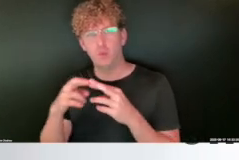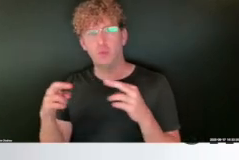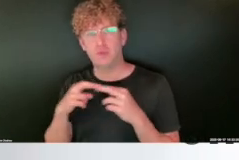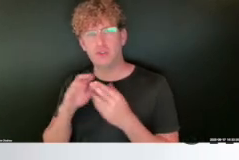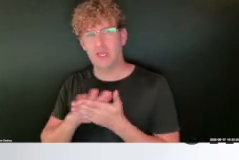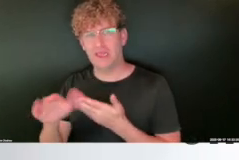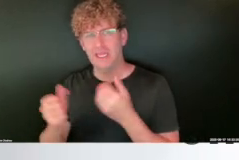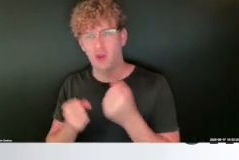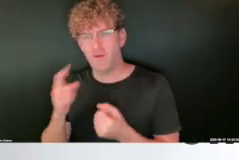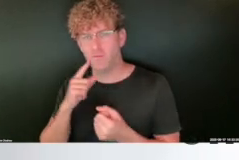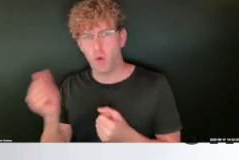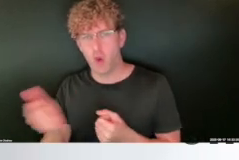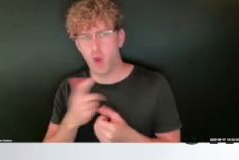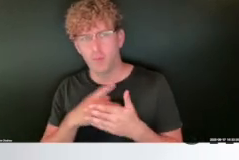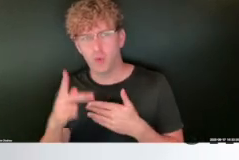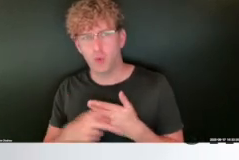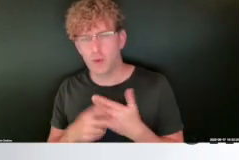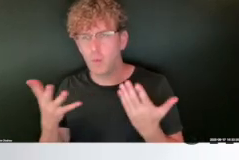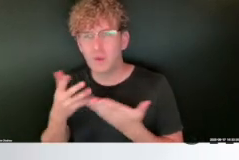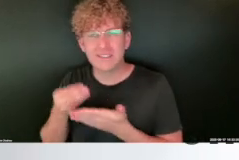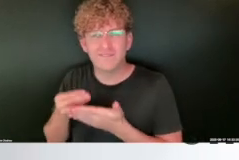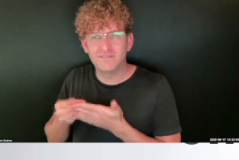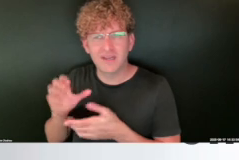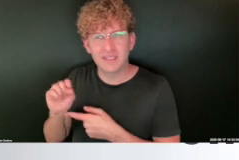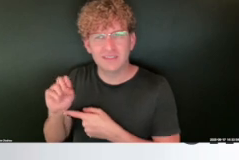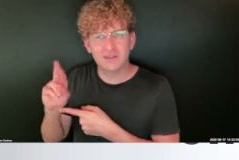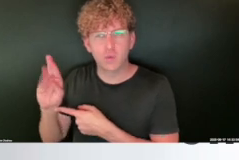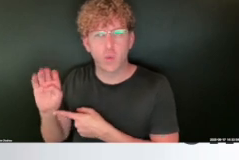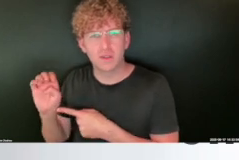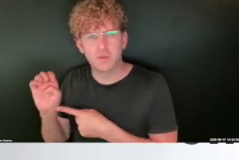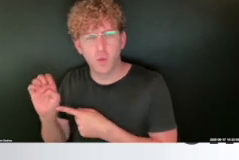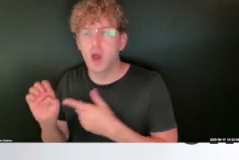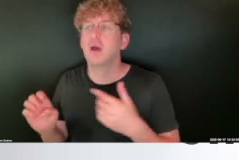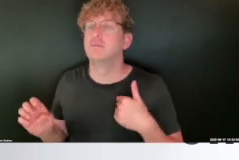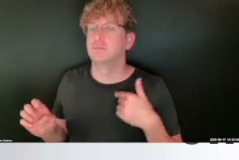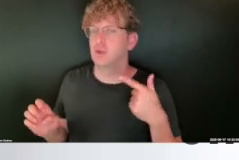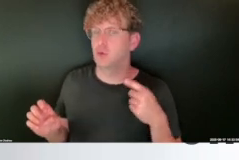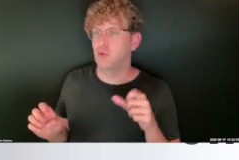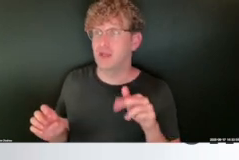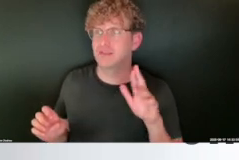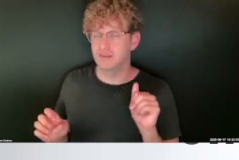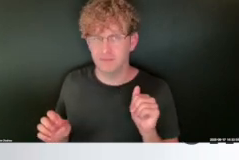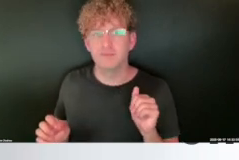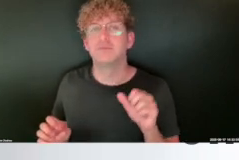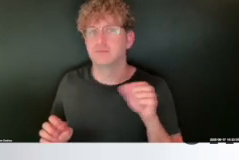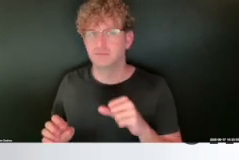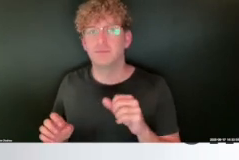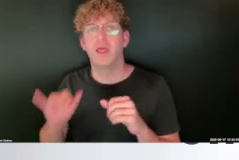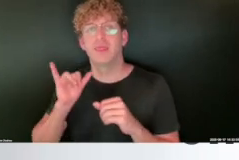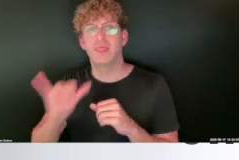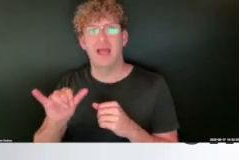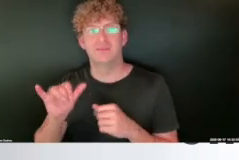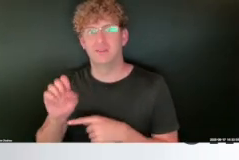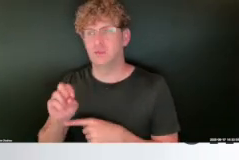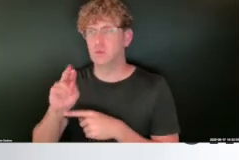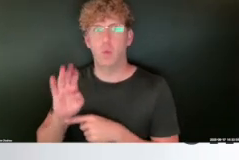Hi, Graciela Garcia. It's a great question. Yeah, so the funding source for the early action money for the Clean Cars for All program was the Enhanced